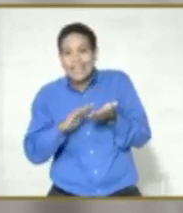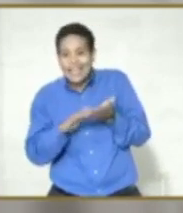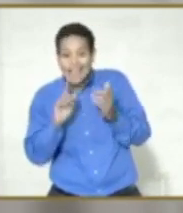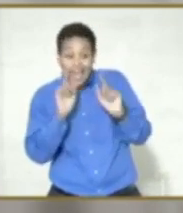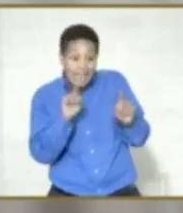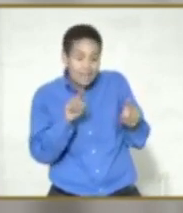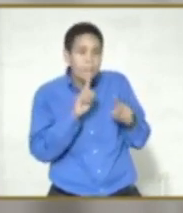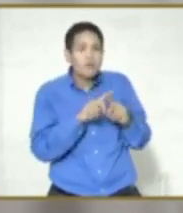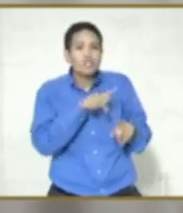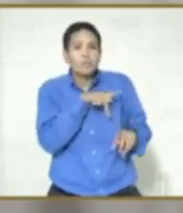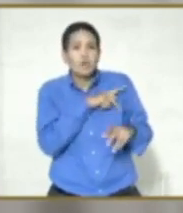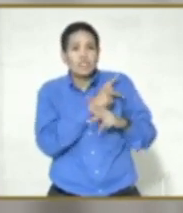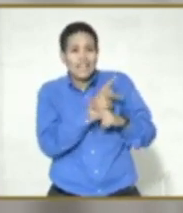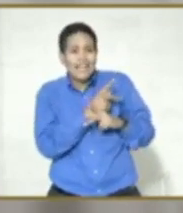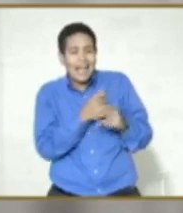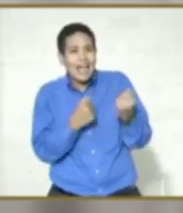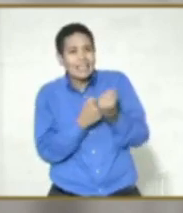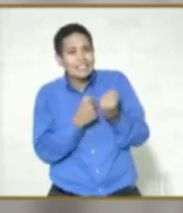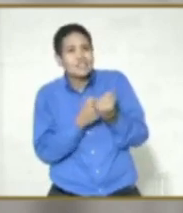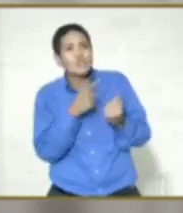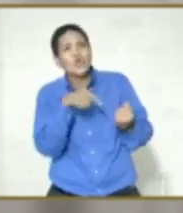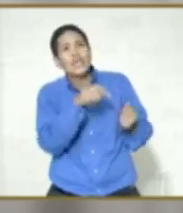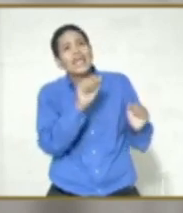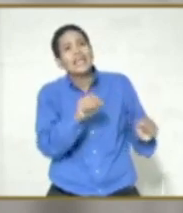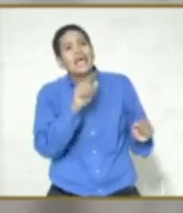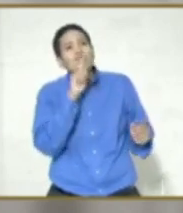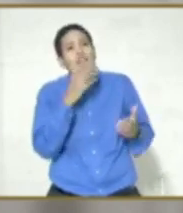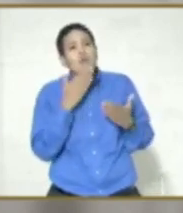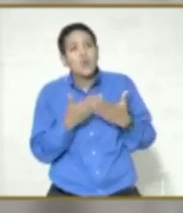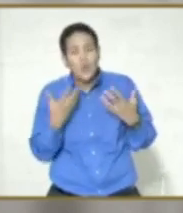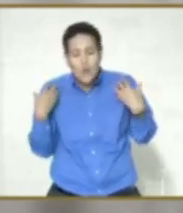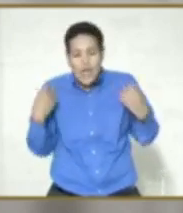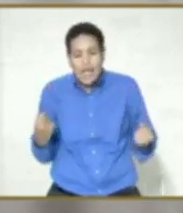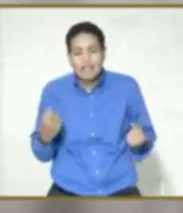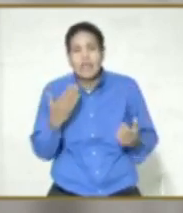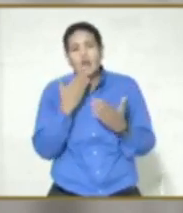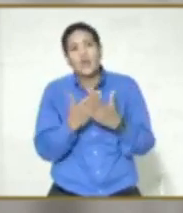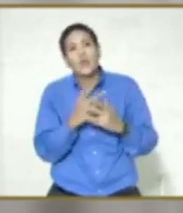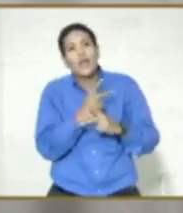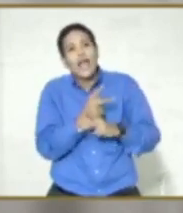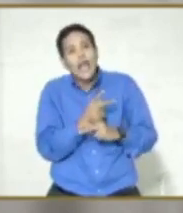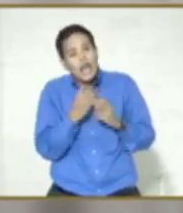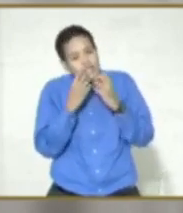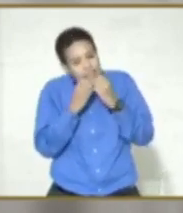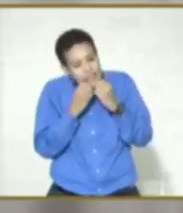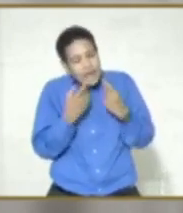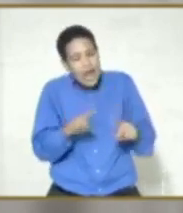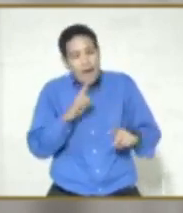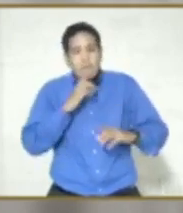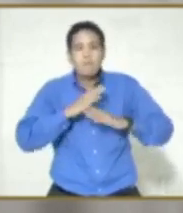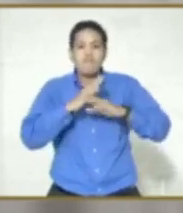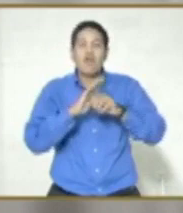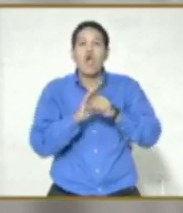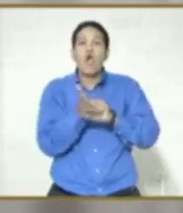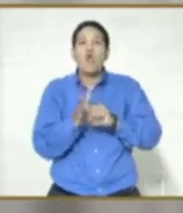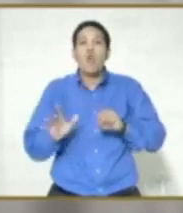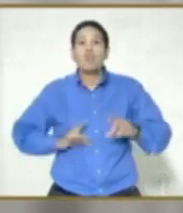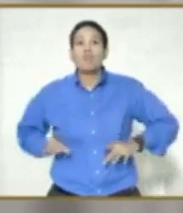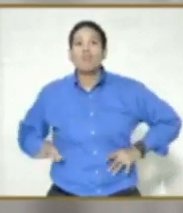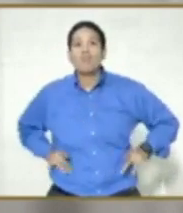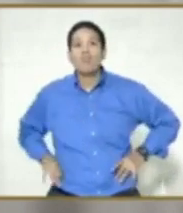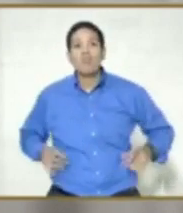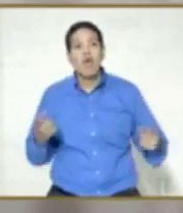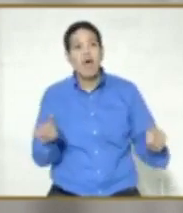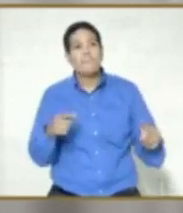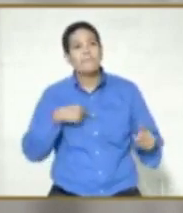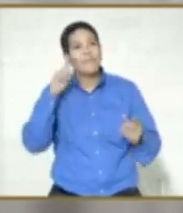care assistants, to help them so that they can be in good health and in good care and preventing the coronavirus. I believe, Minister, he would have